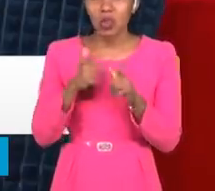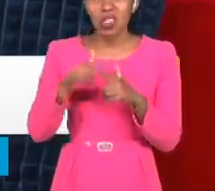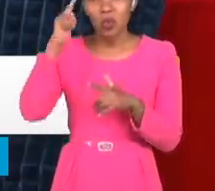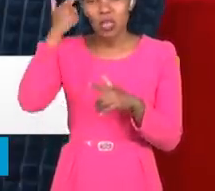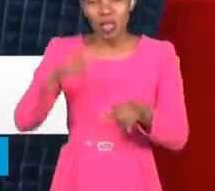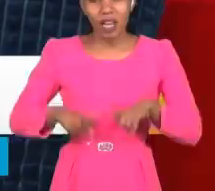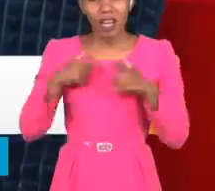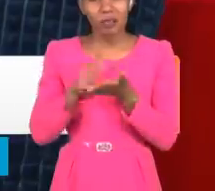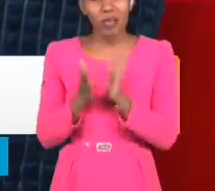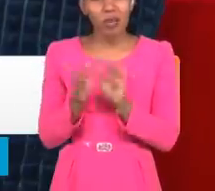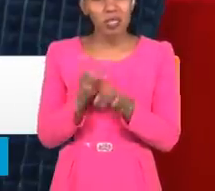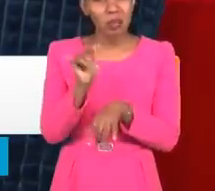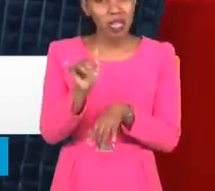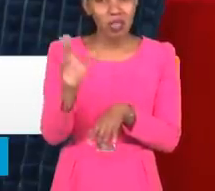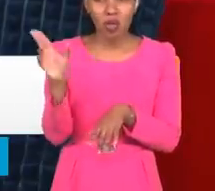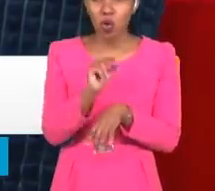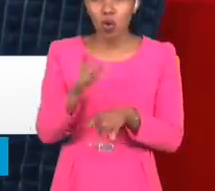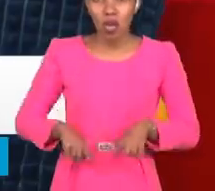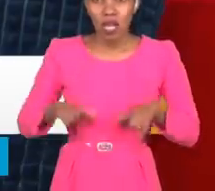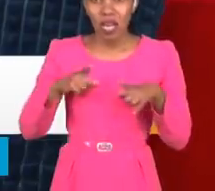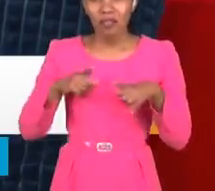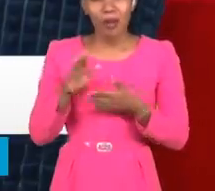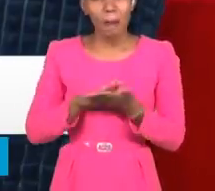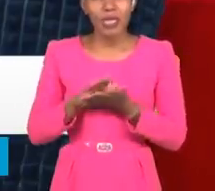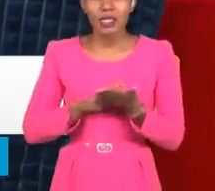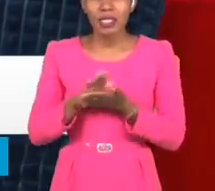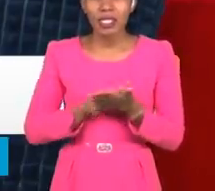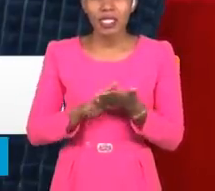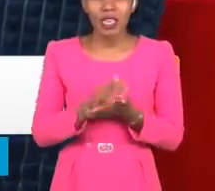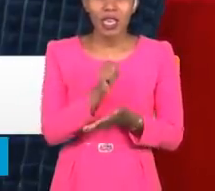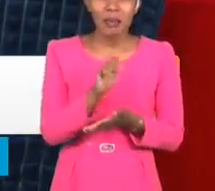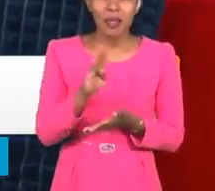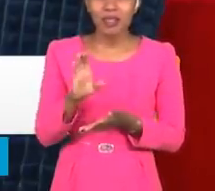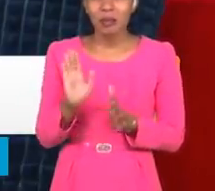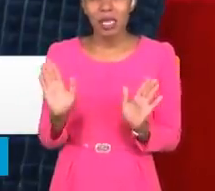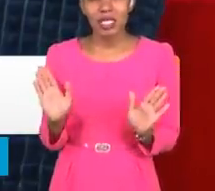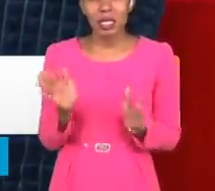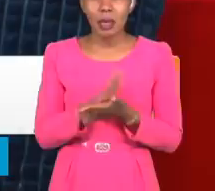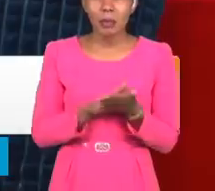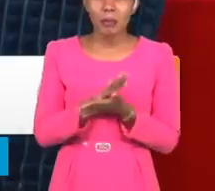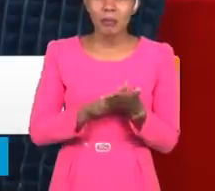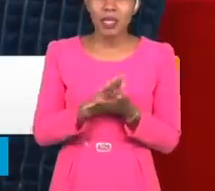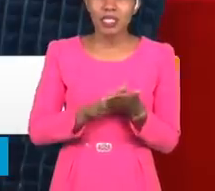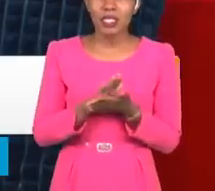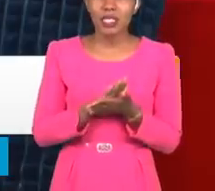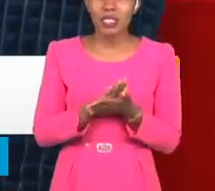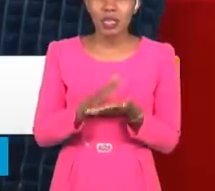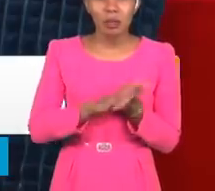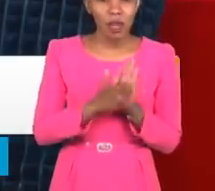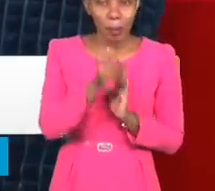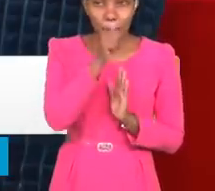how life should be. Yeah. No. Mm-hmm. Life is basic, ABC, basic. Yeah. Be